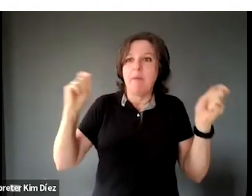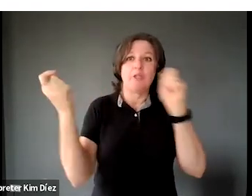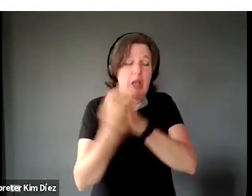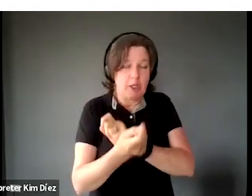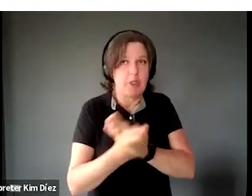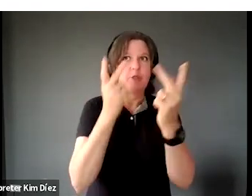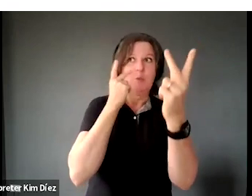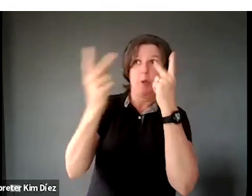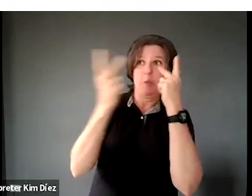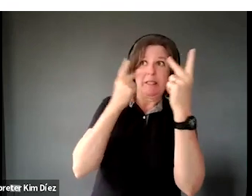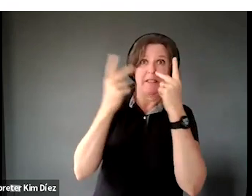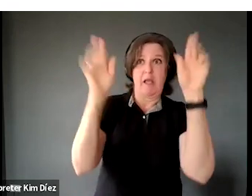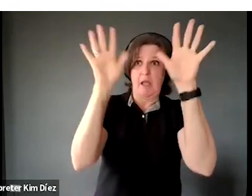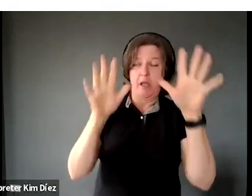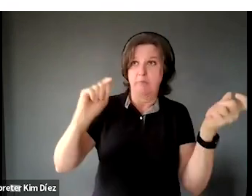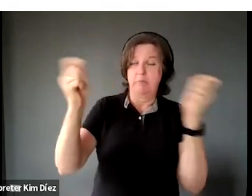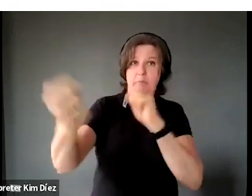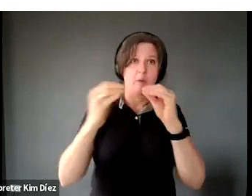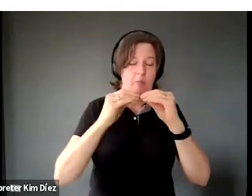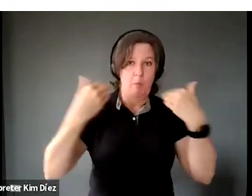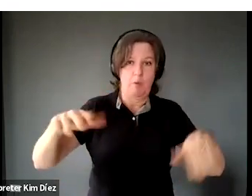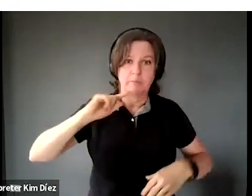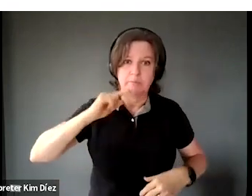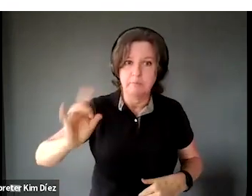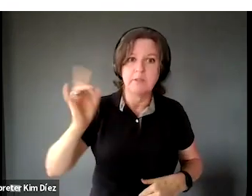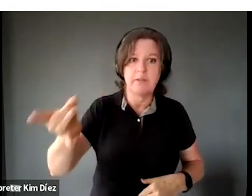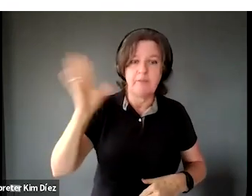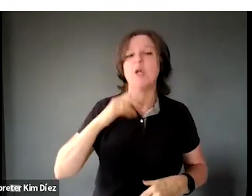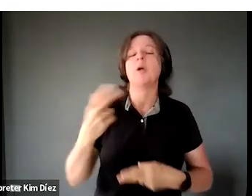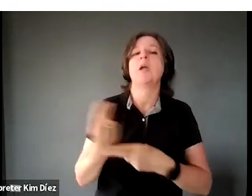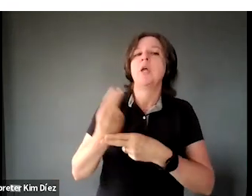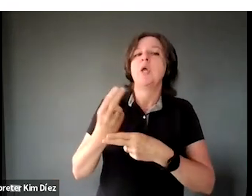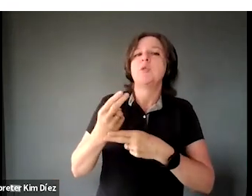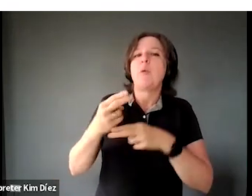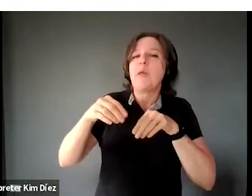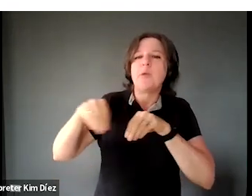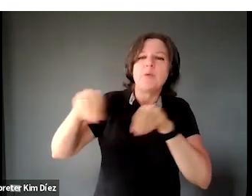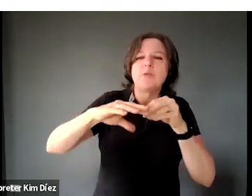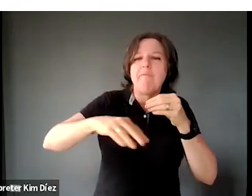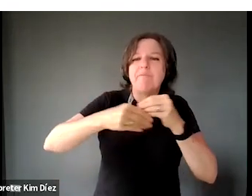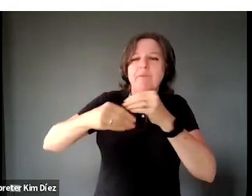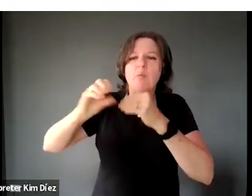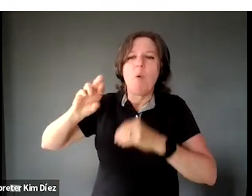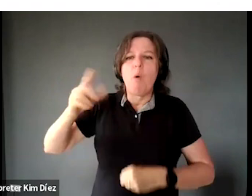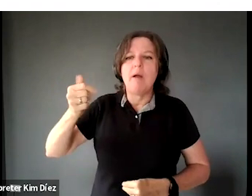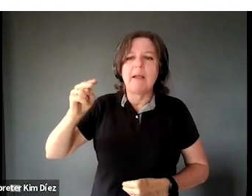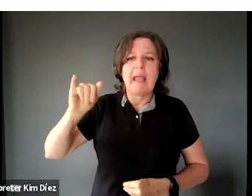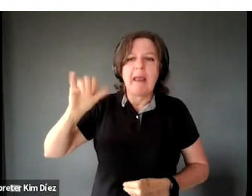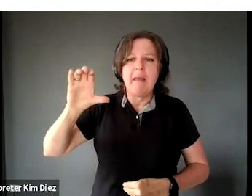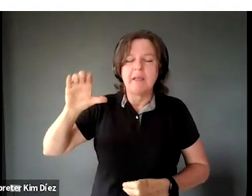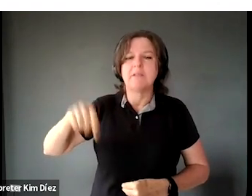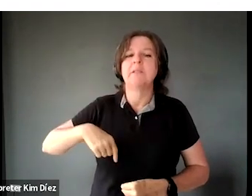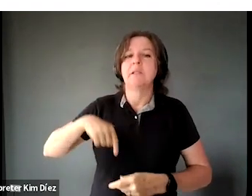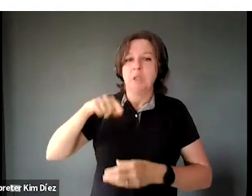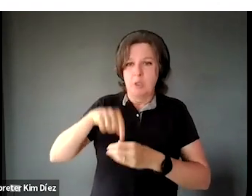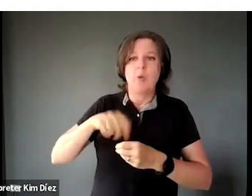where the drought is more severe with time. So the use of organic amendments is very useful